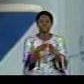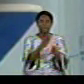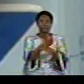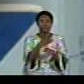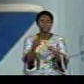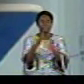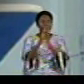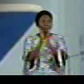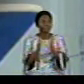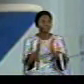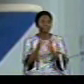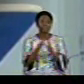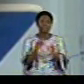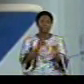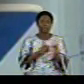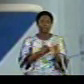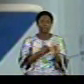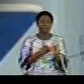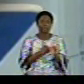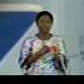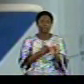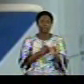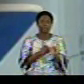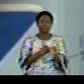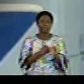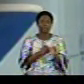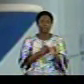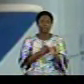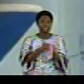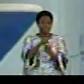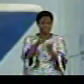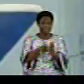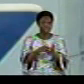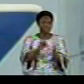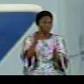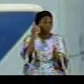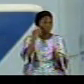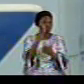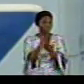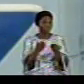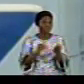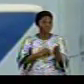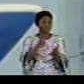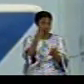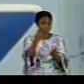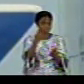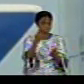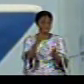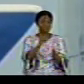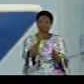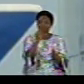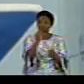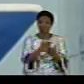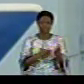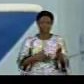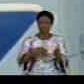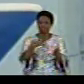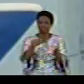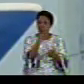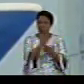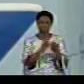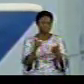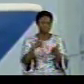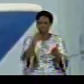I just, because this was something I saw, not somebody who told me. And so